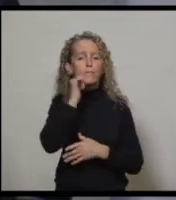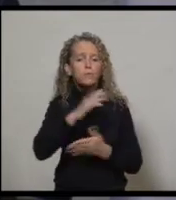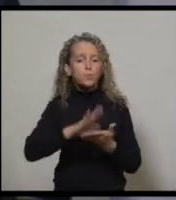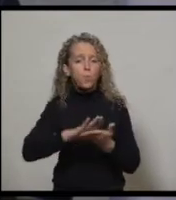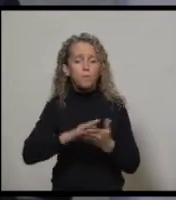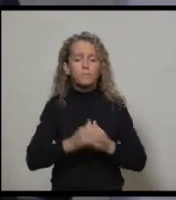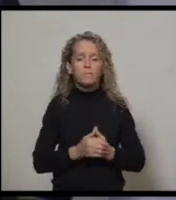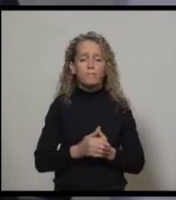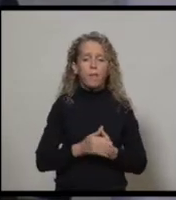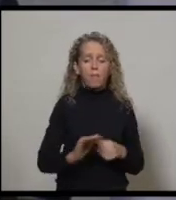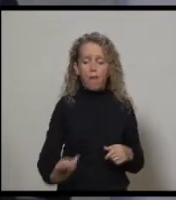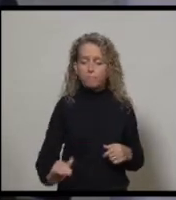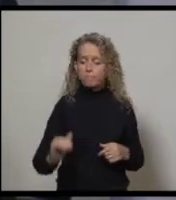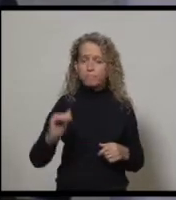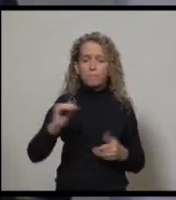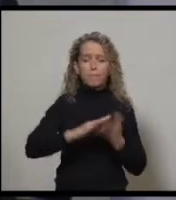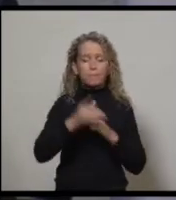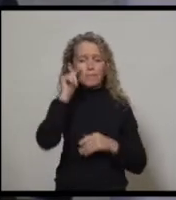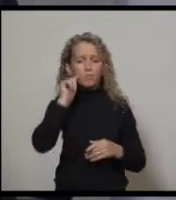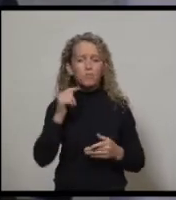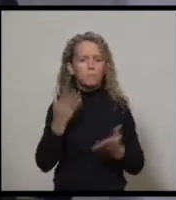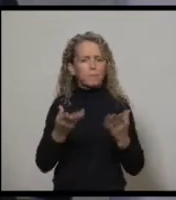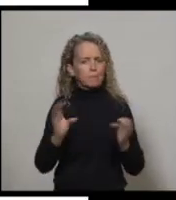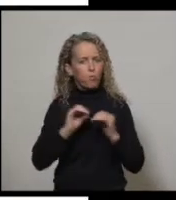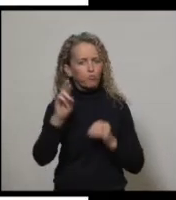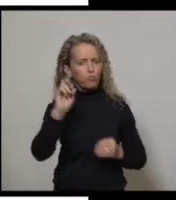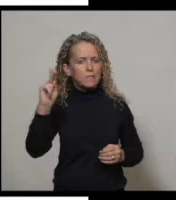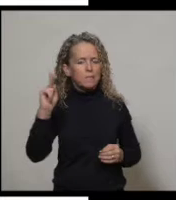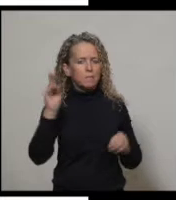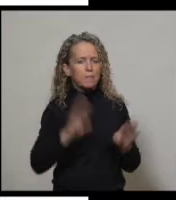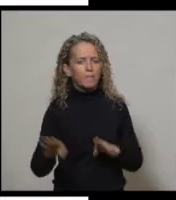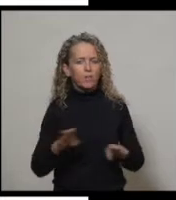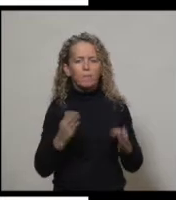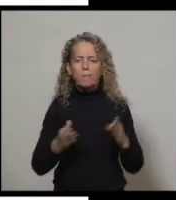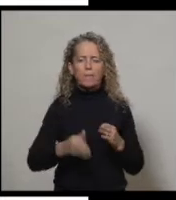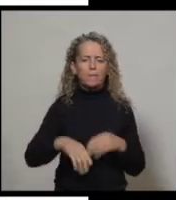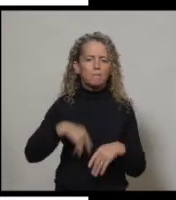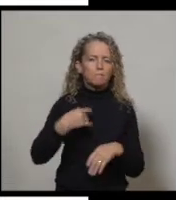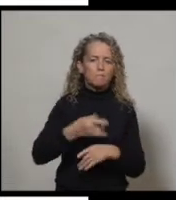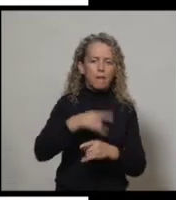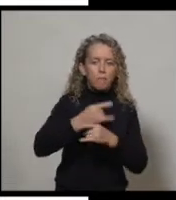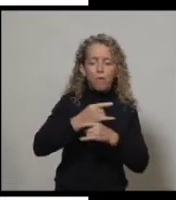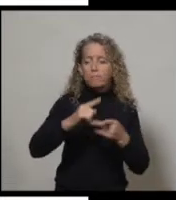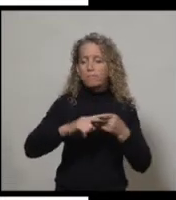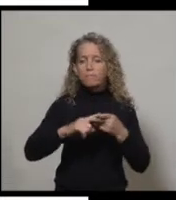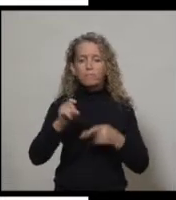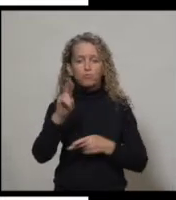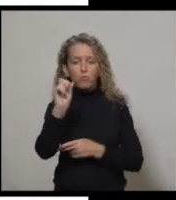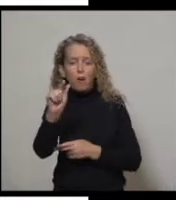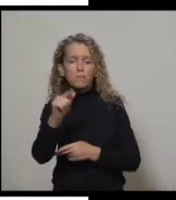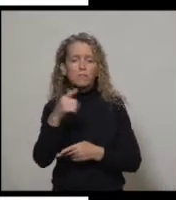them as teenagers, we may see them adopting health risk behaviors such as using drugs or alcohol. They may start having unprotected